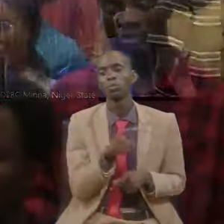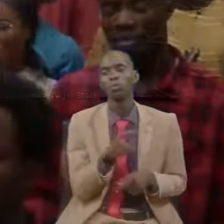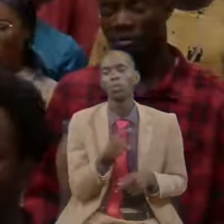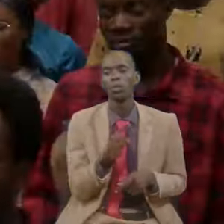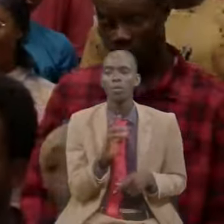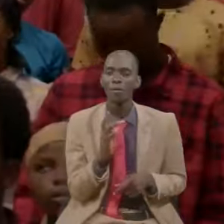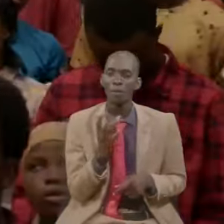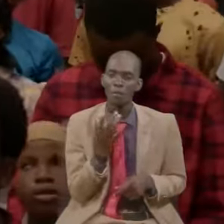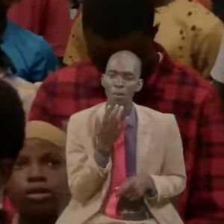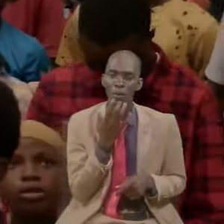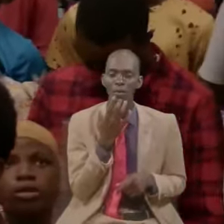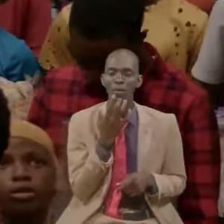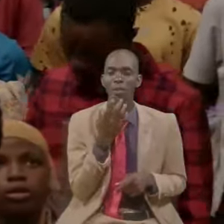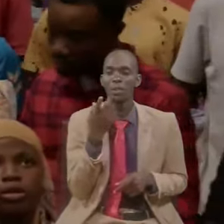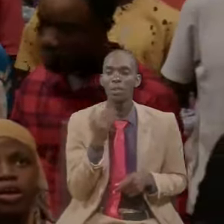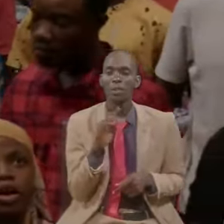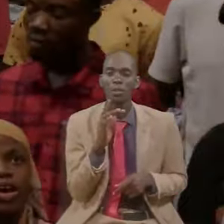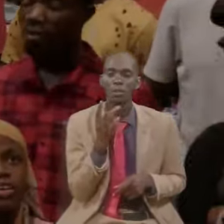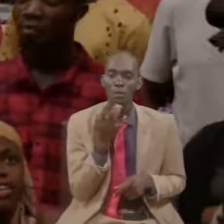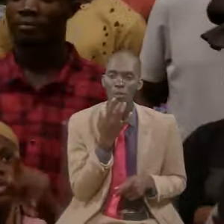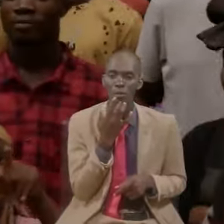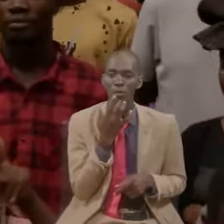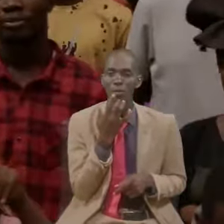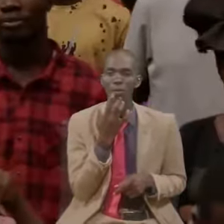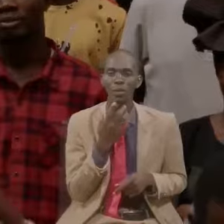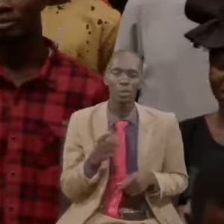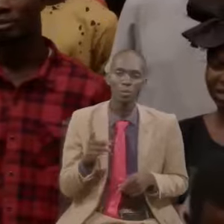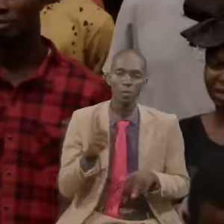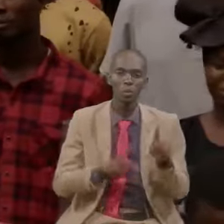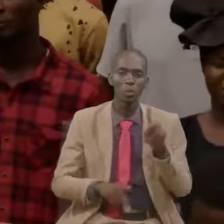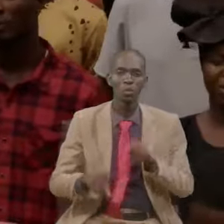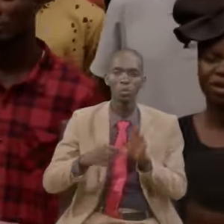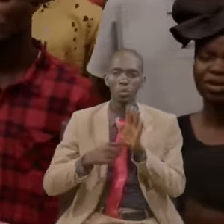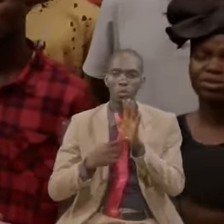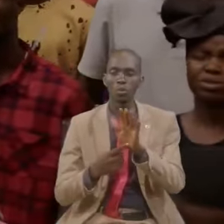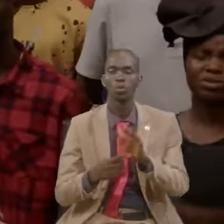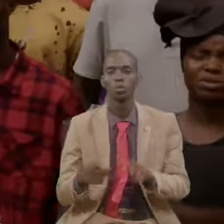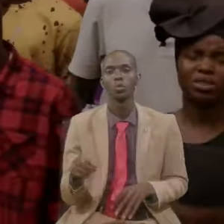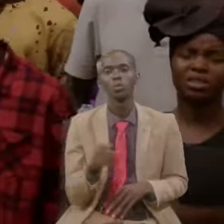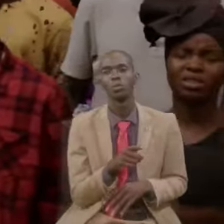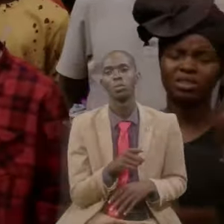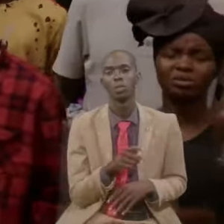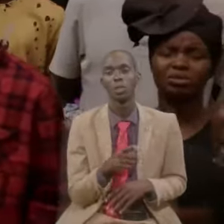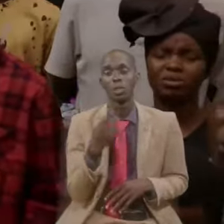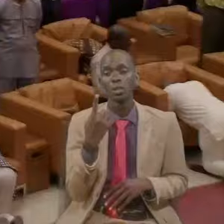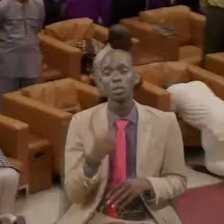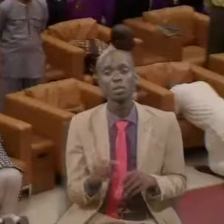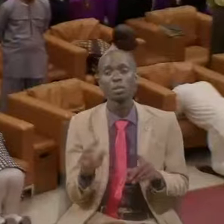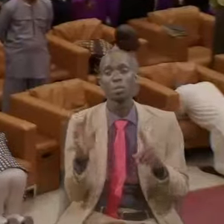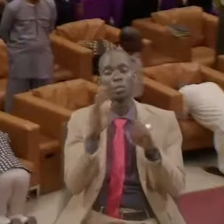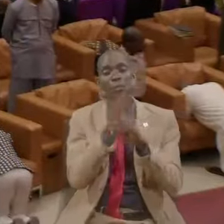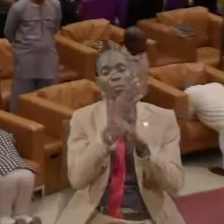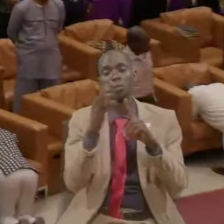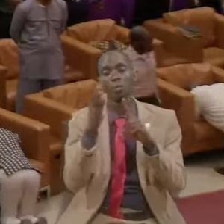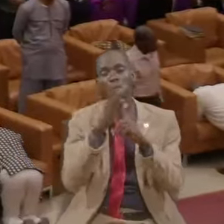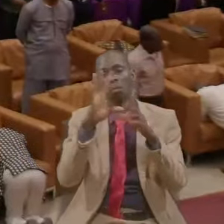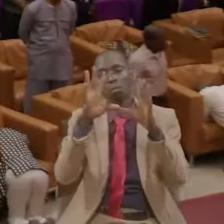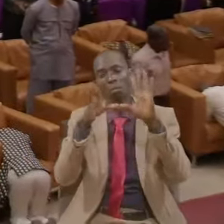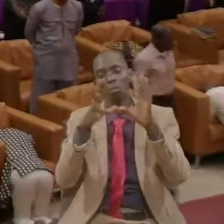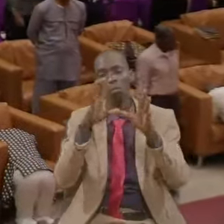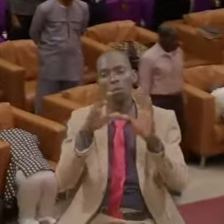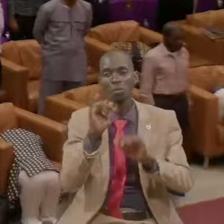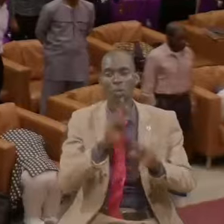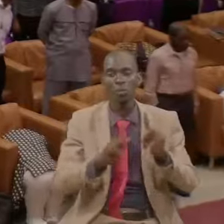favor, the favor they show me, the flattery they give me,